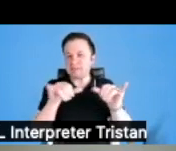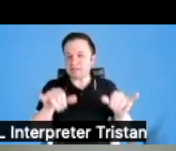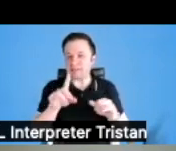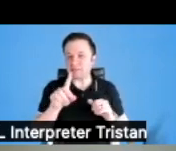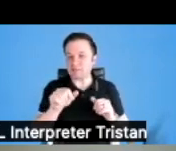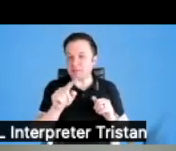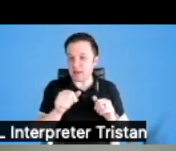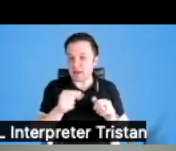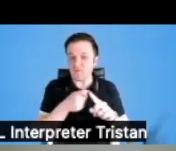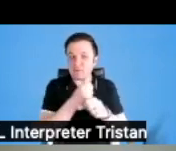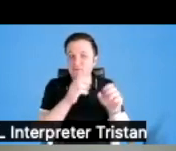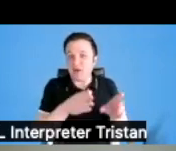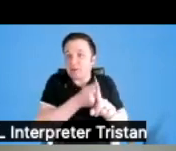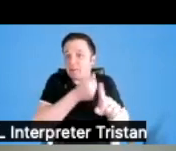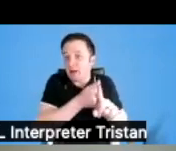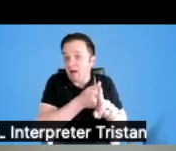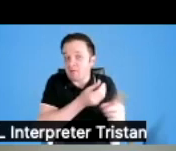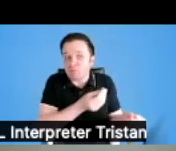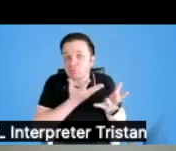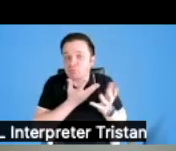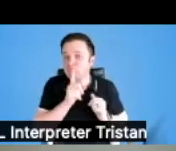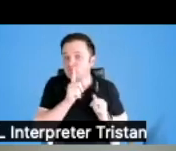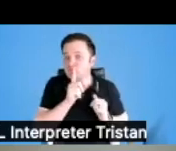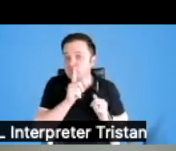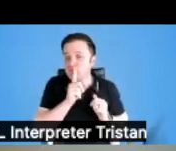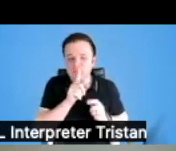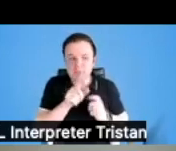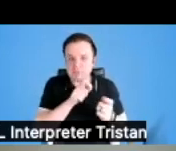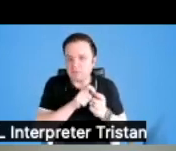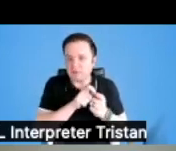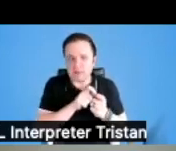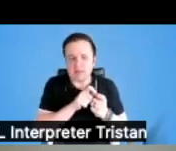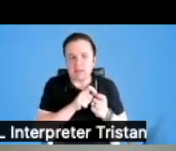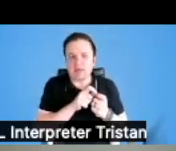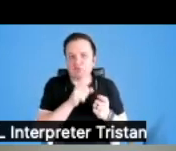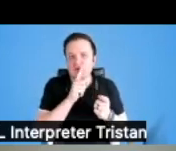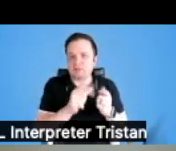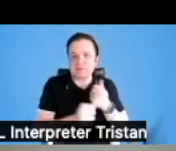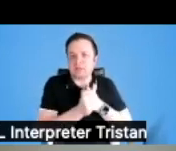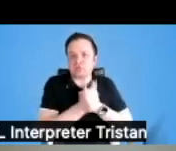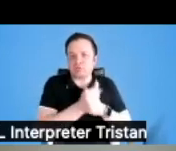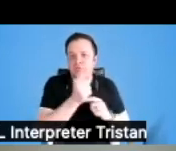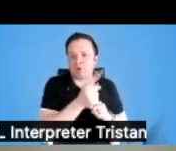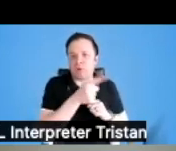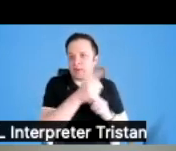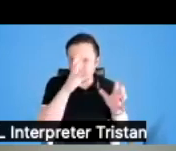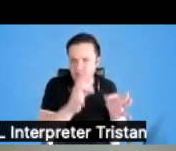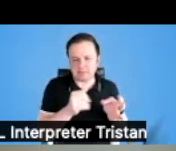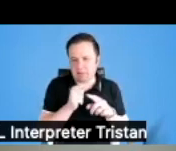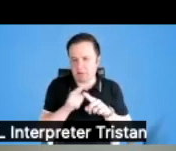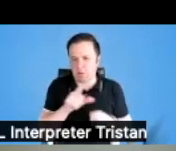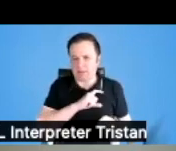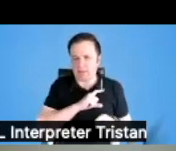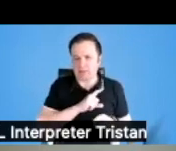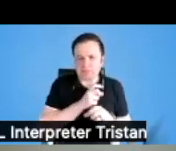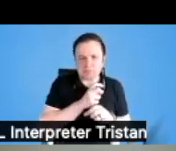survivors themselves, especially regarding moments of significant danger when they chose not to call the police. What were they doing in